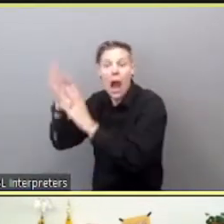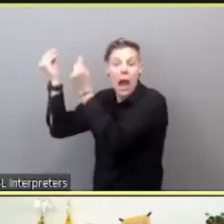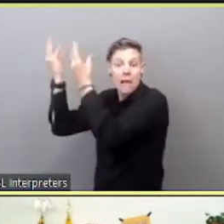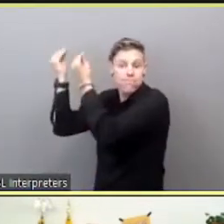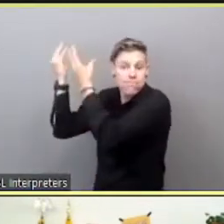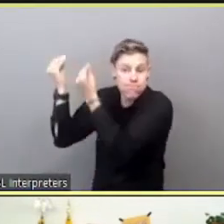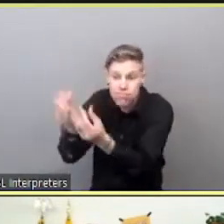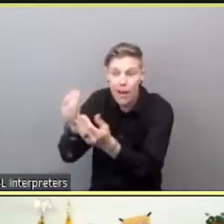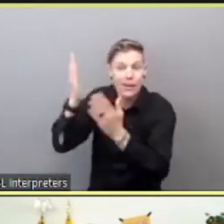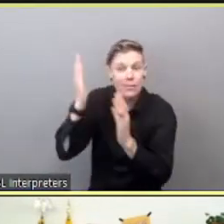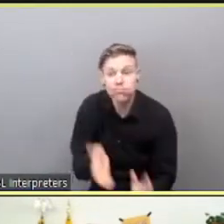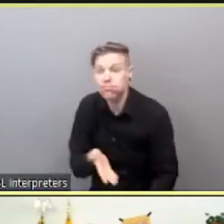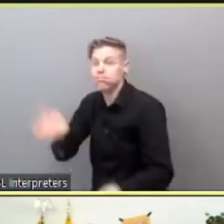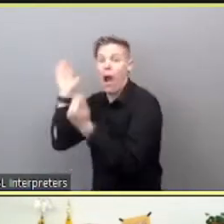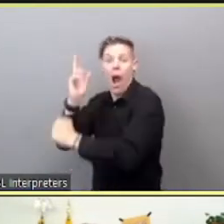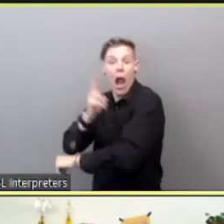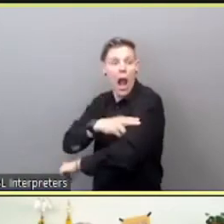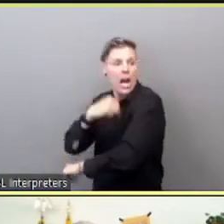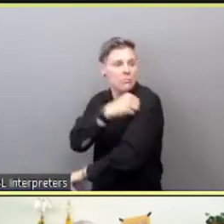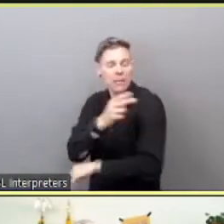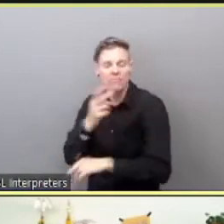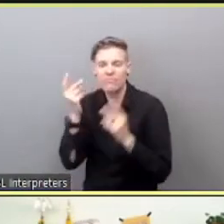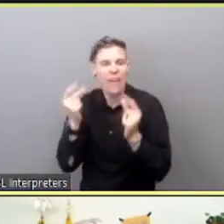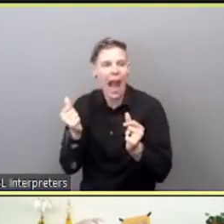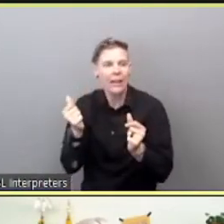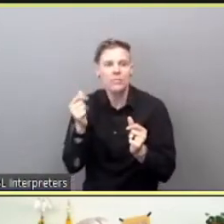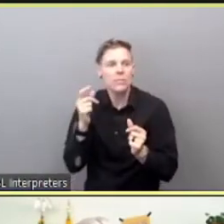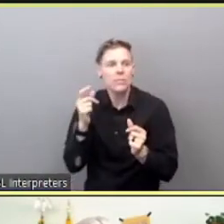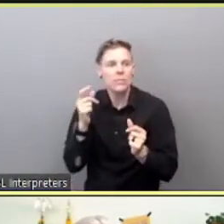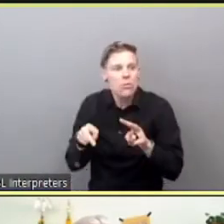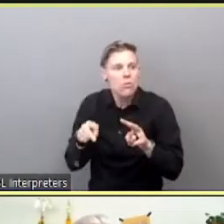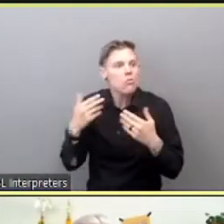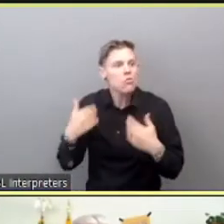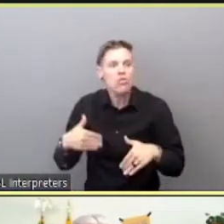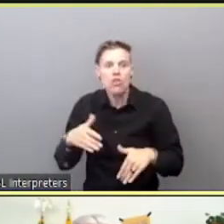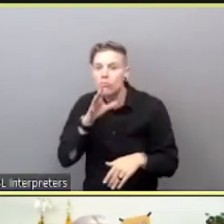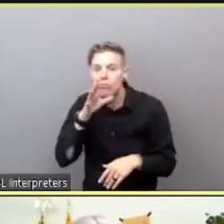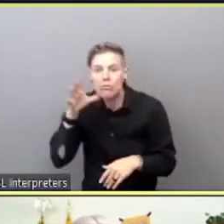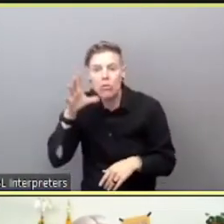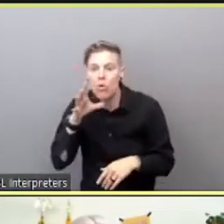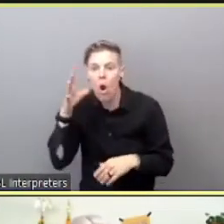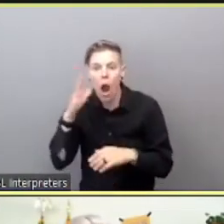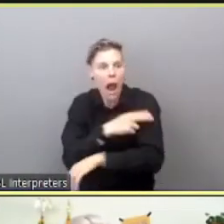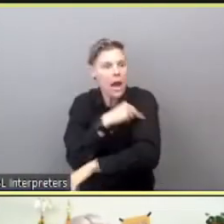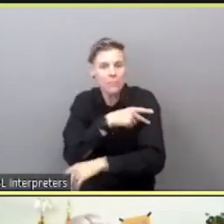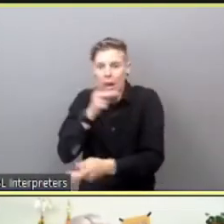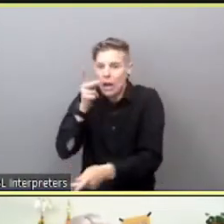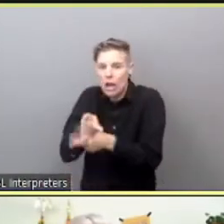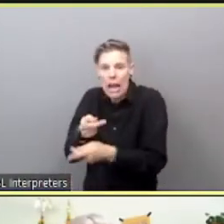the rural hospital didn't have the capabilities to care for Ken's dire condition.